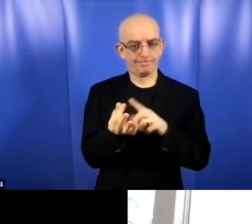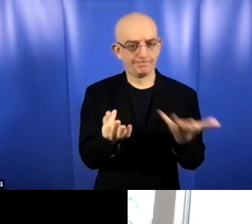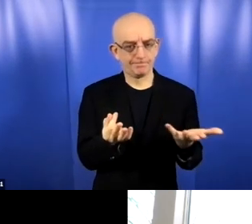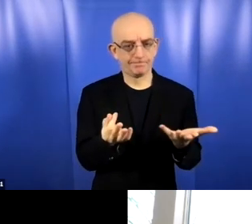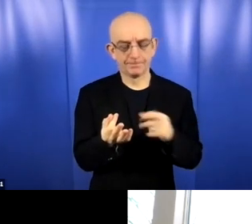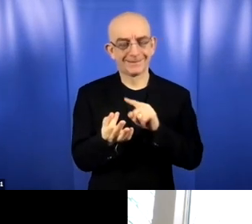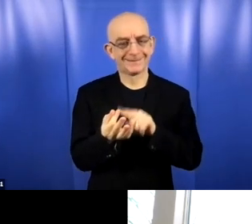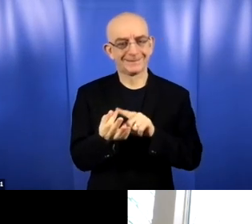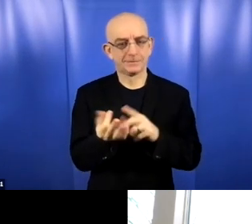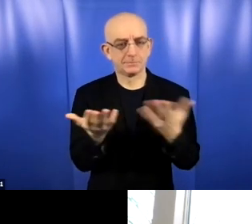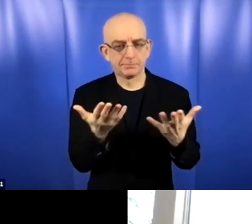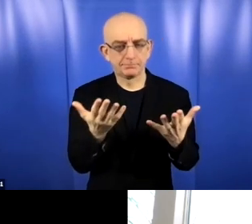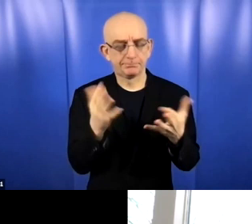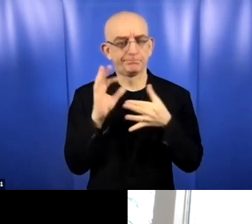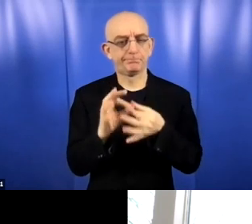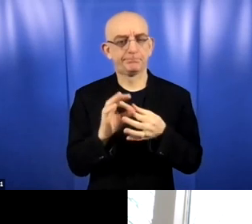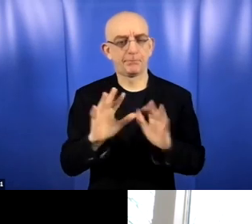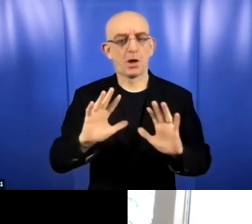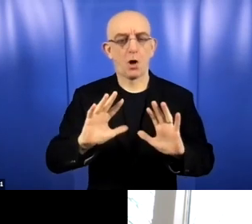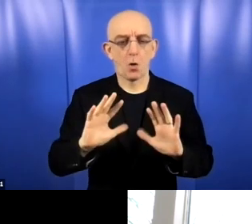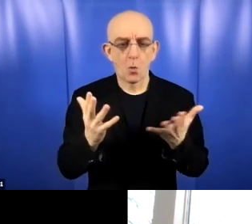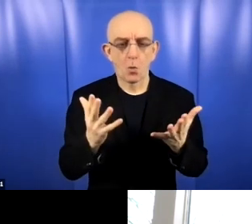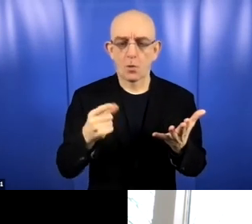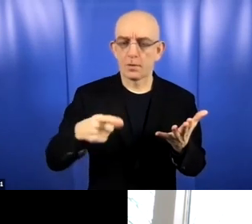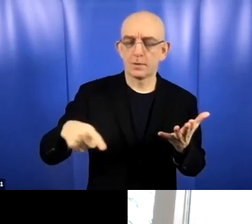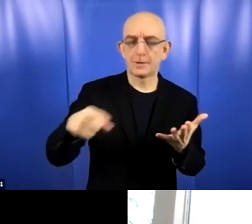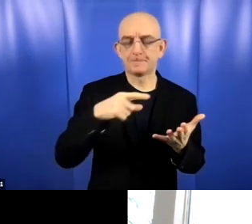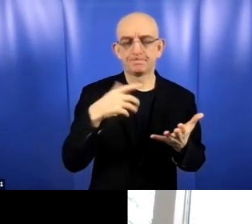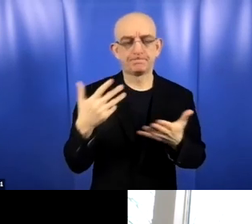this conference has actually moved